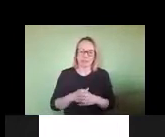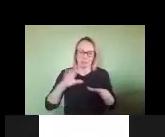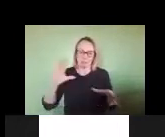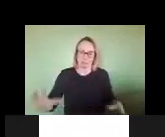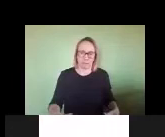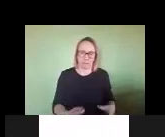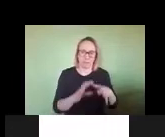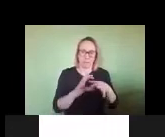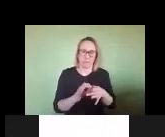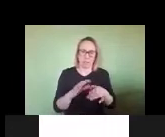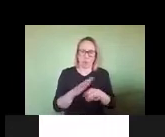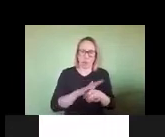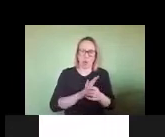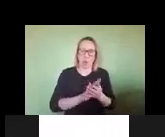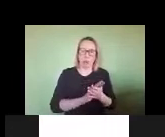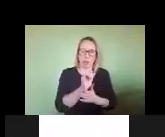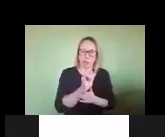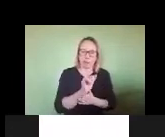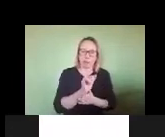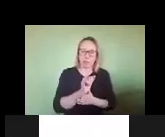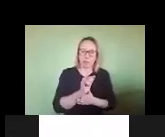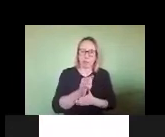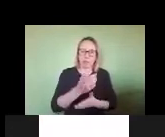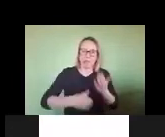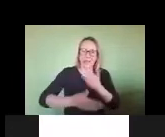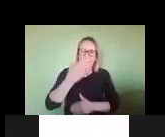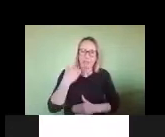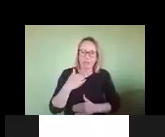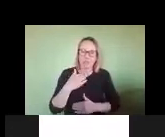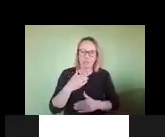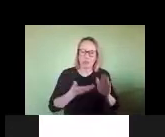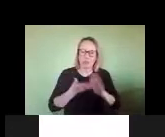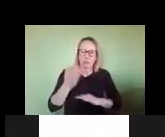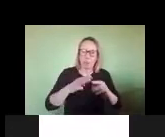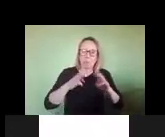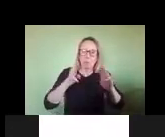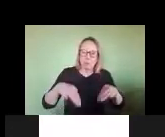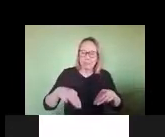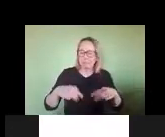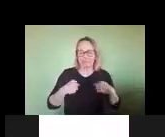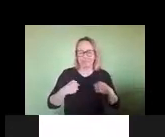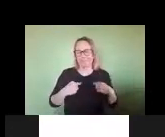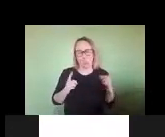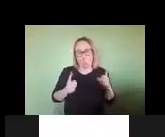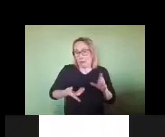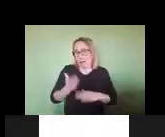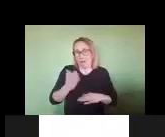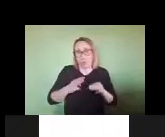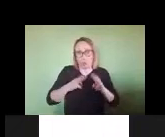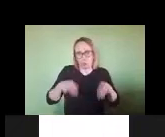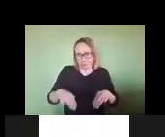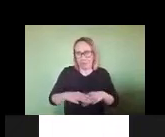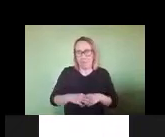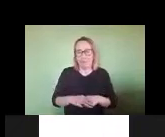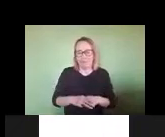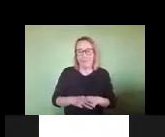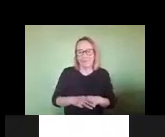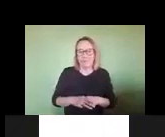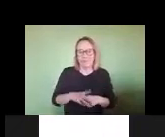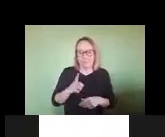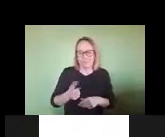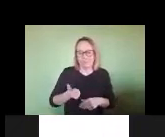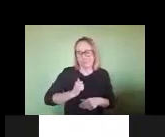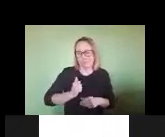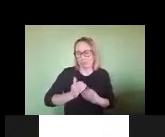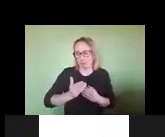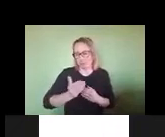with local culture and heritage, visiting museums. Obviously, we couldn't do that with the online one, but I will be doing that,